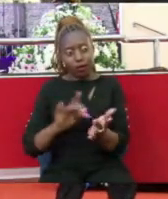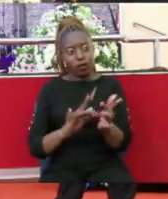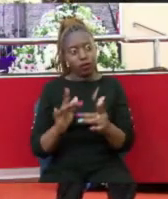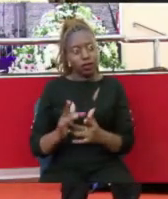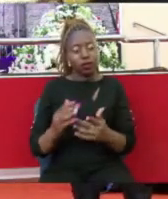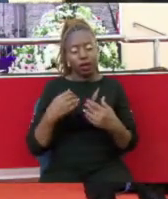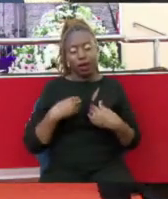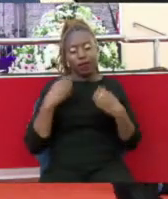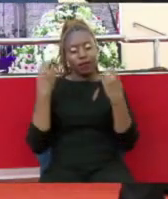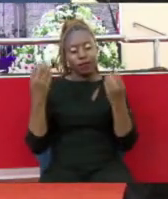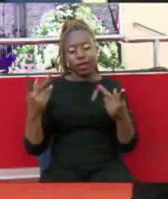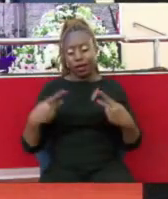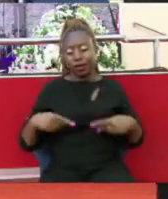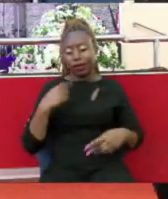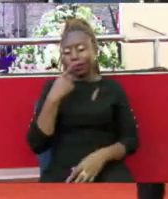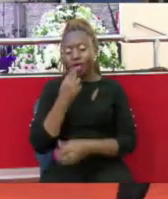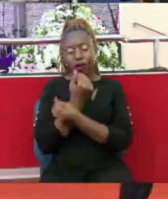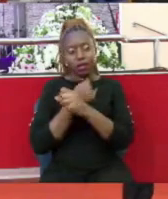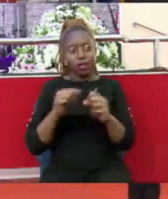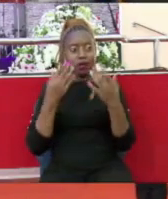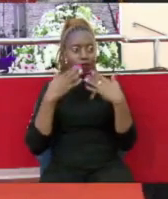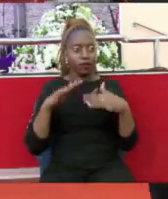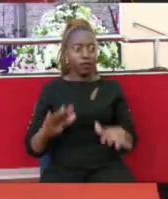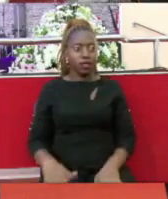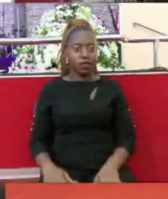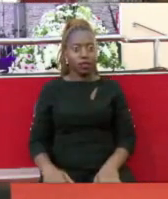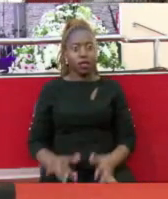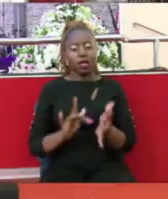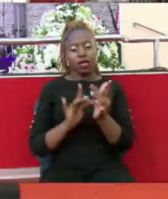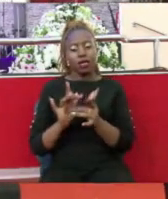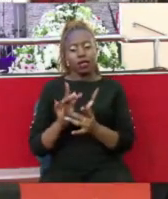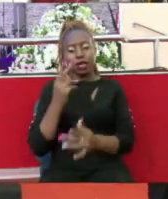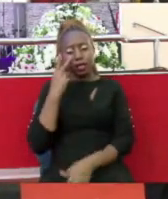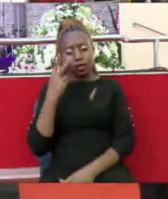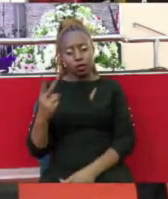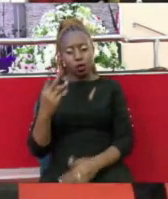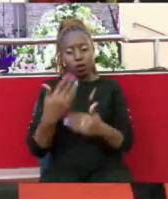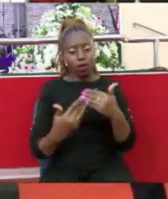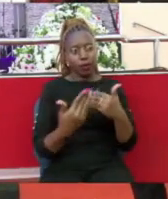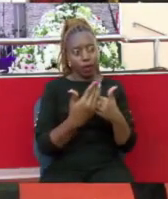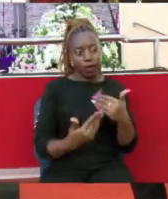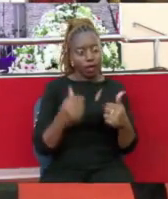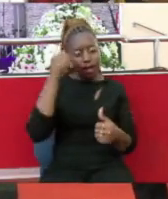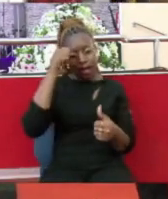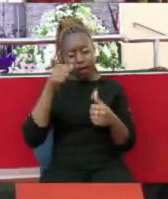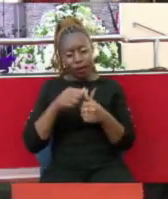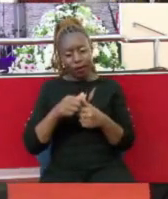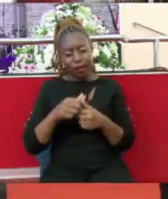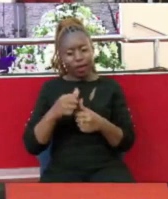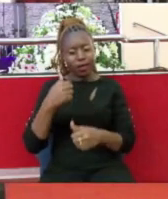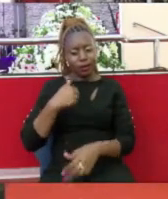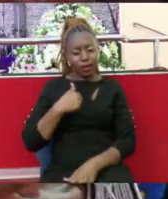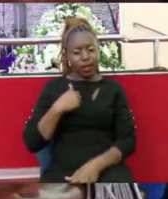na ujumulishaji. Jesus saw the bread. Yesu akaona mkate. And he remembered, I'm the bread of life. Na akakumbuka mimi ni mkate wa uzima. I can